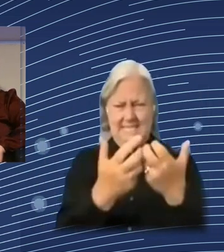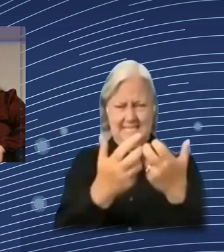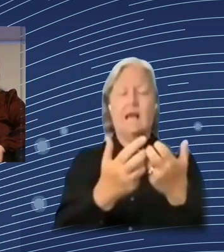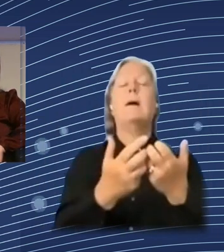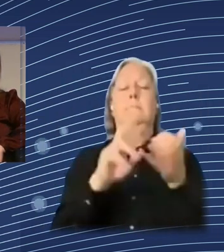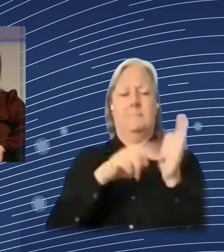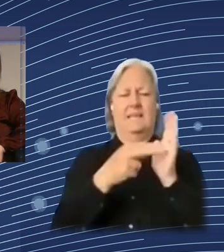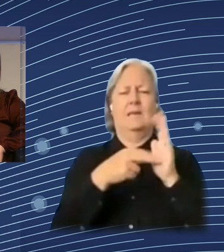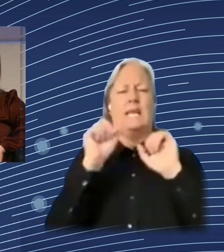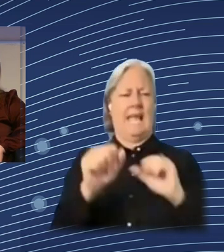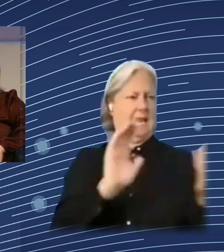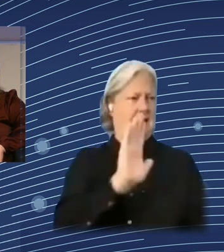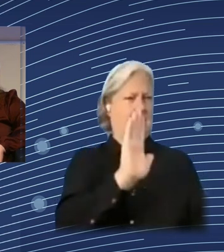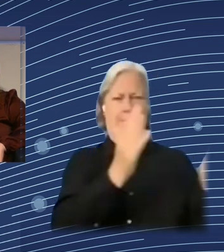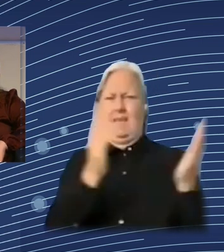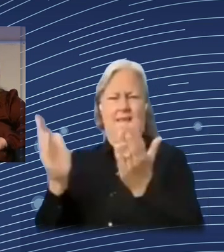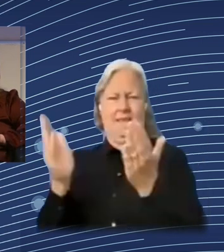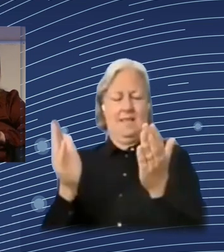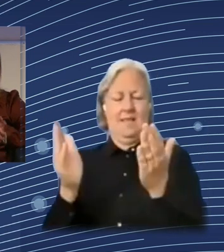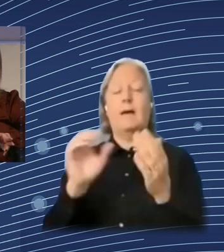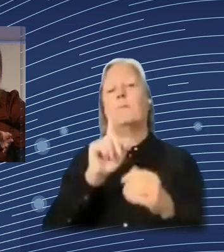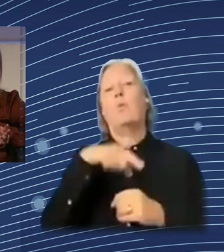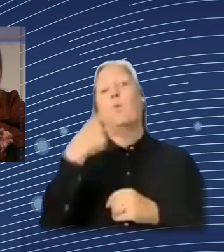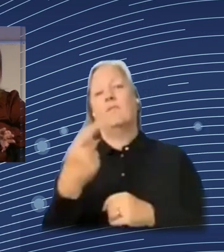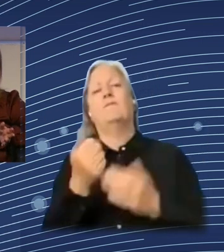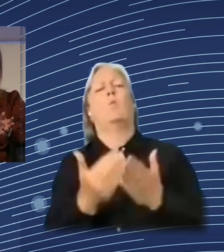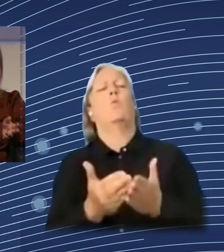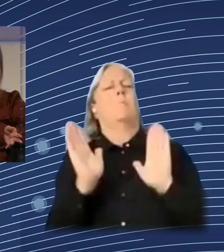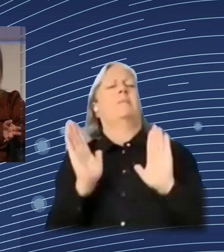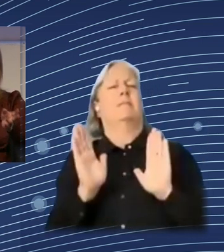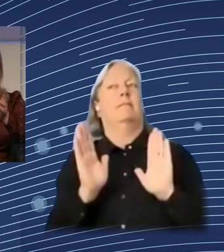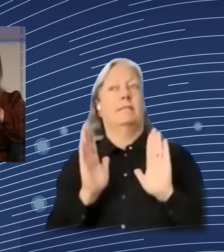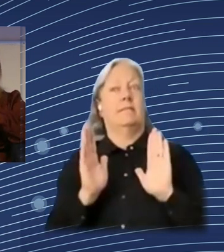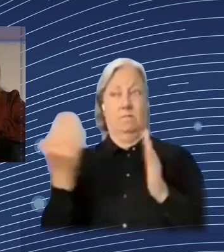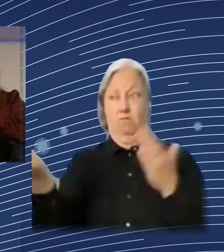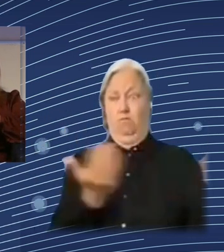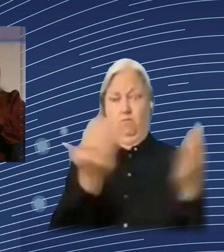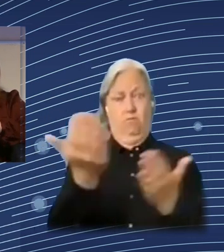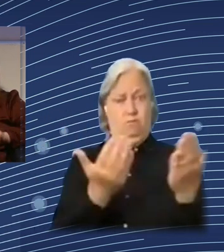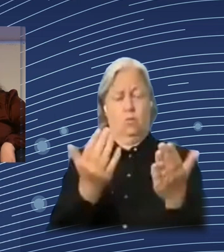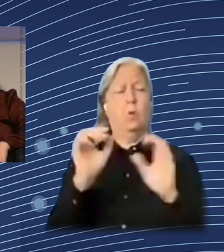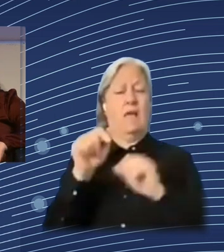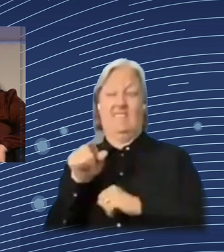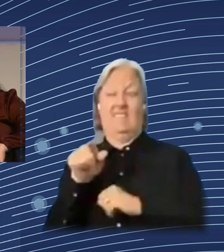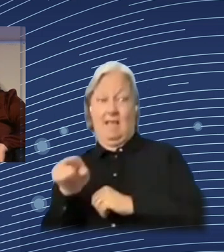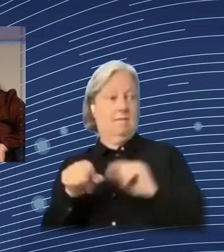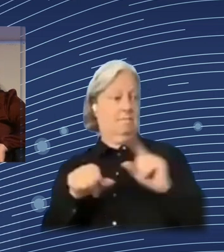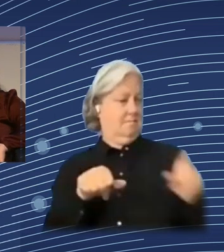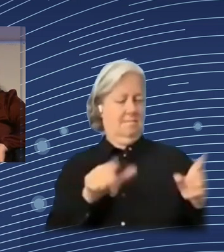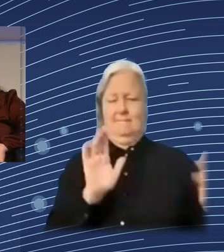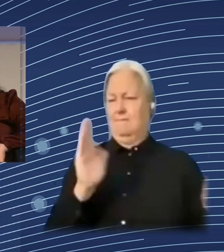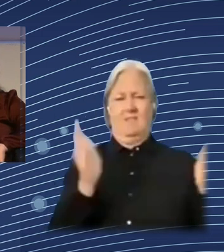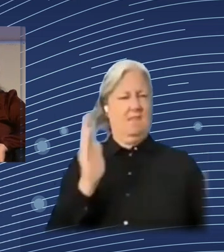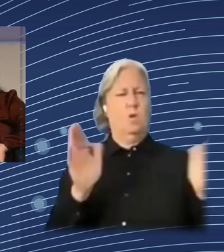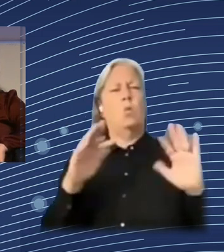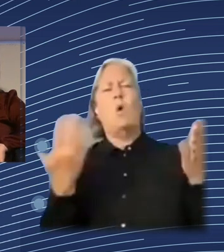But then we used open sources for comparing this information with what was going on in the world. So